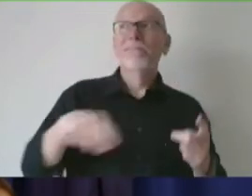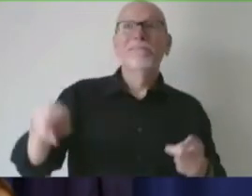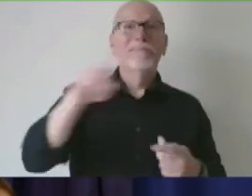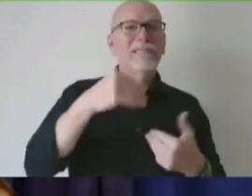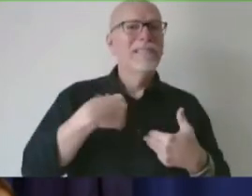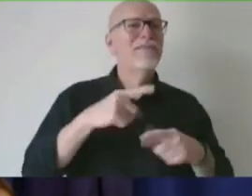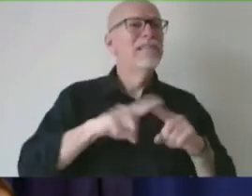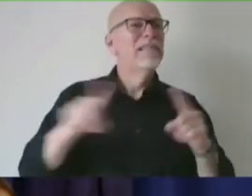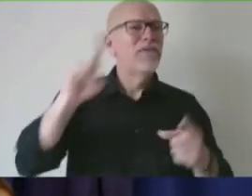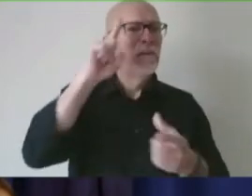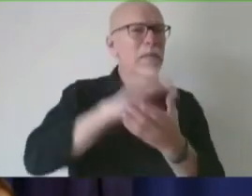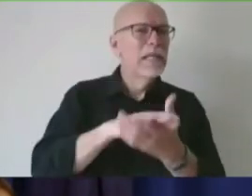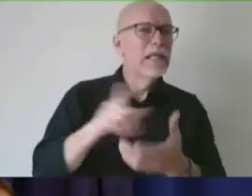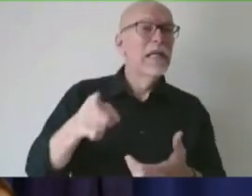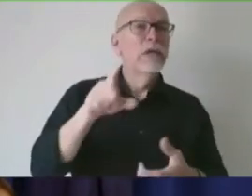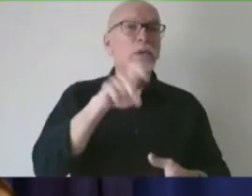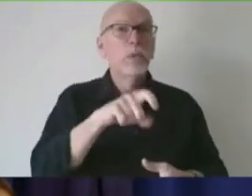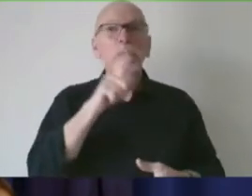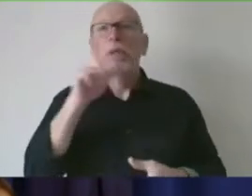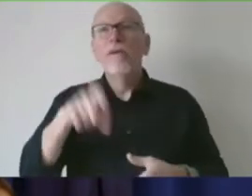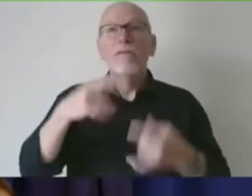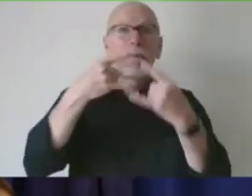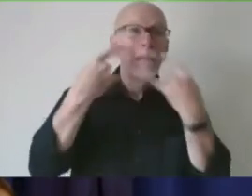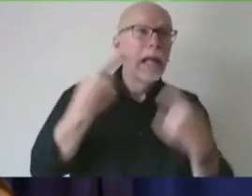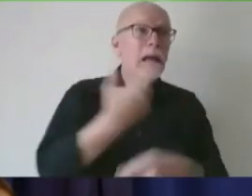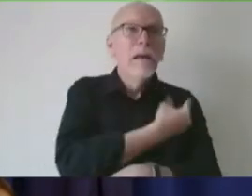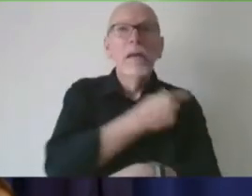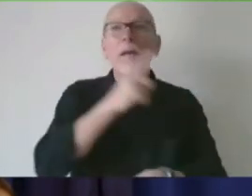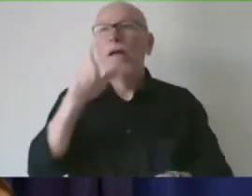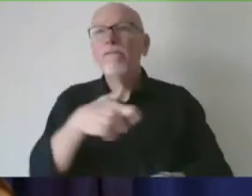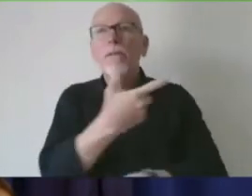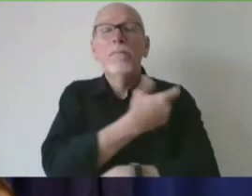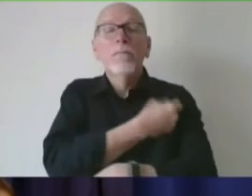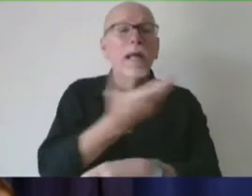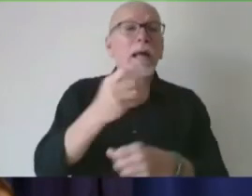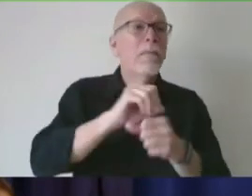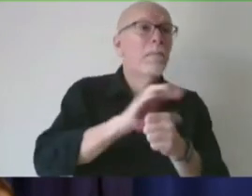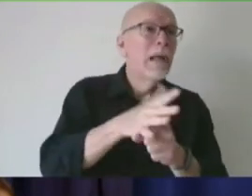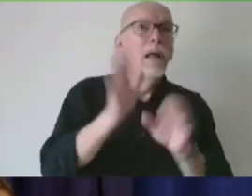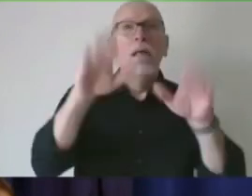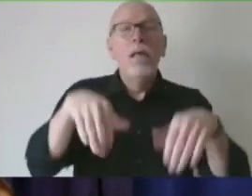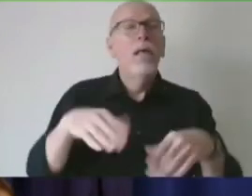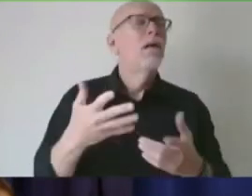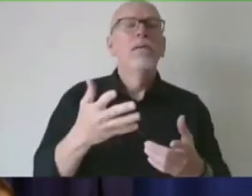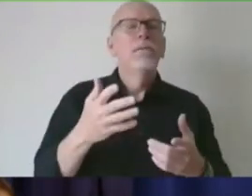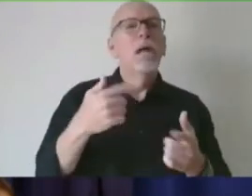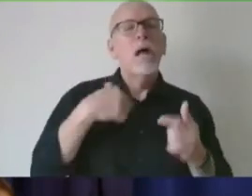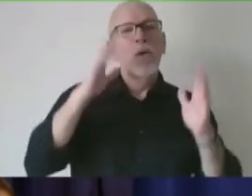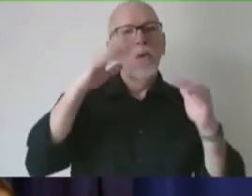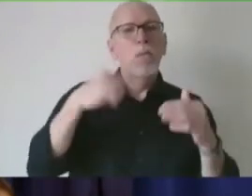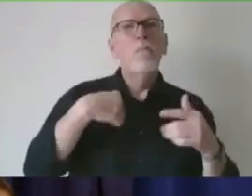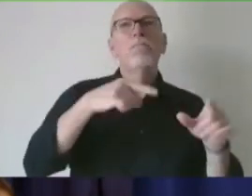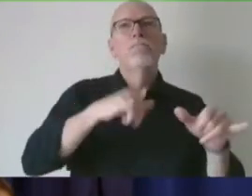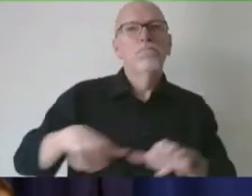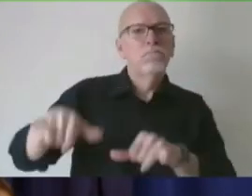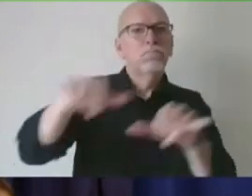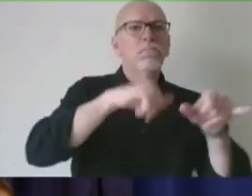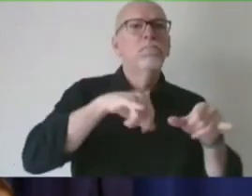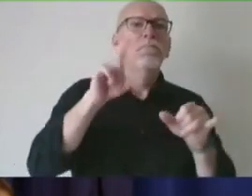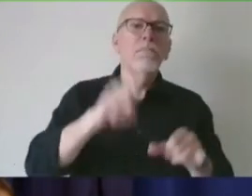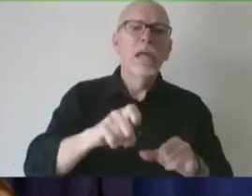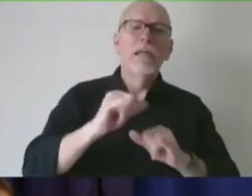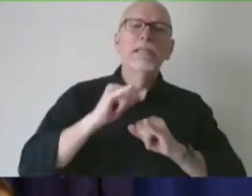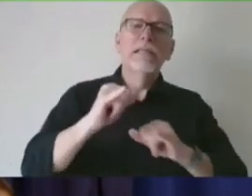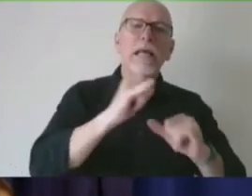beliefs about masks, the vaccine, and the pandemic as a whole. What I hope is that we all share a personal